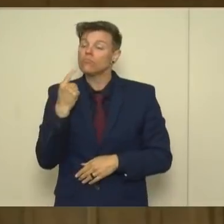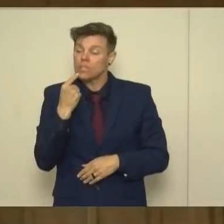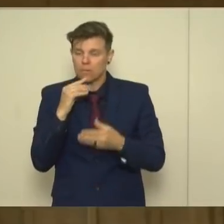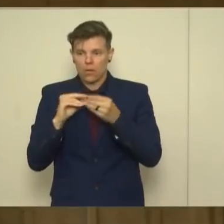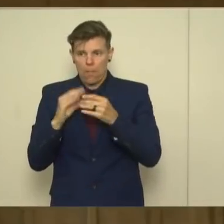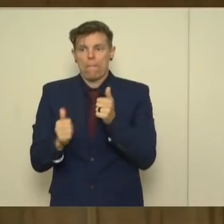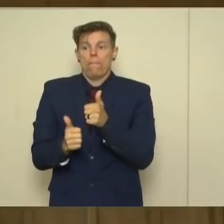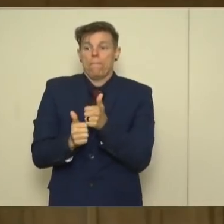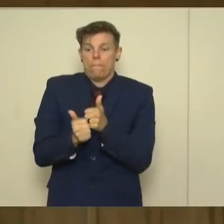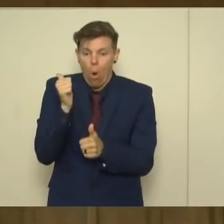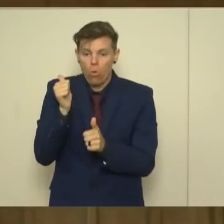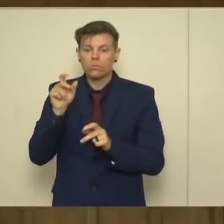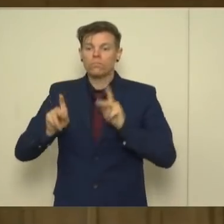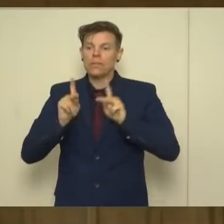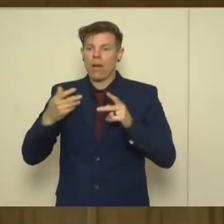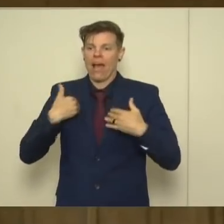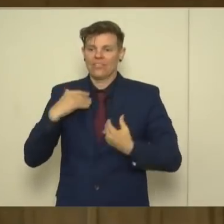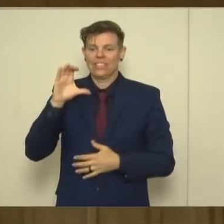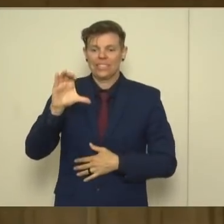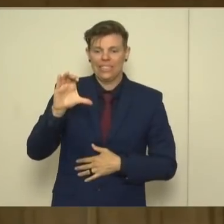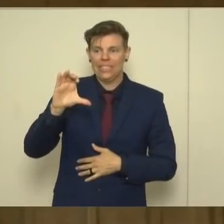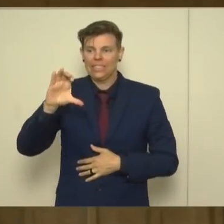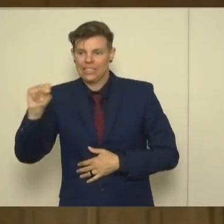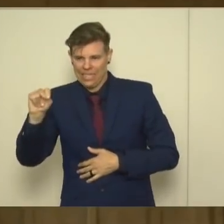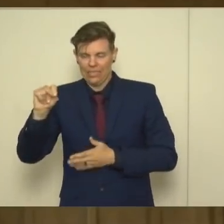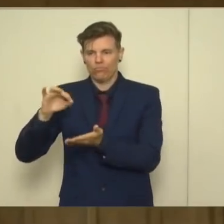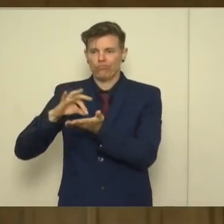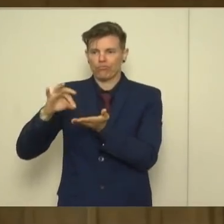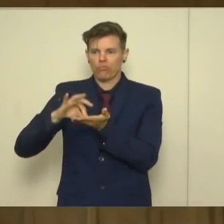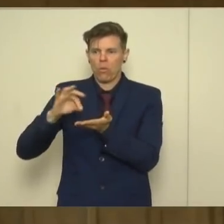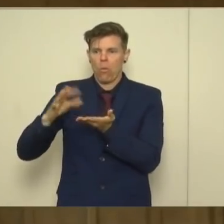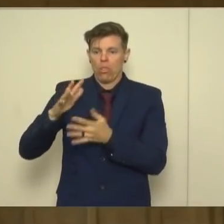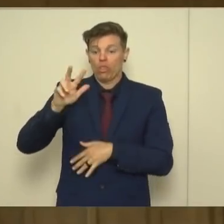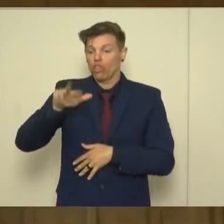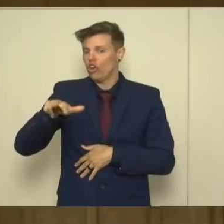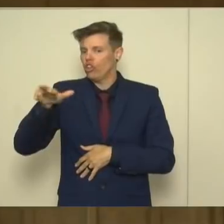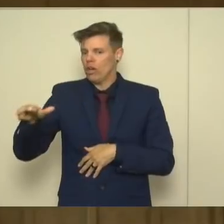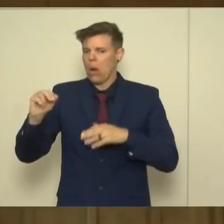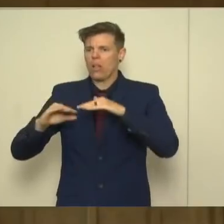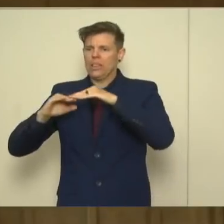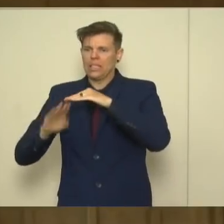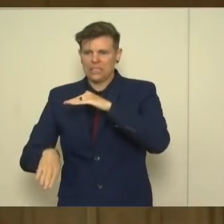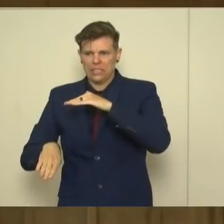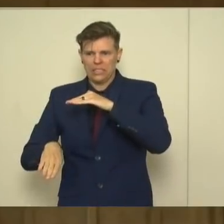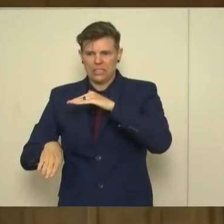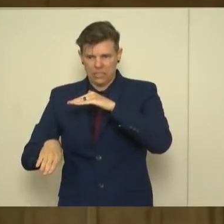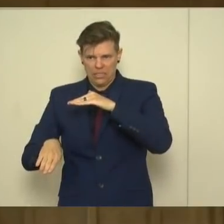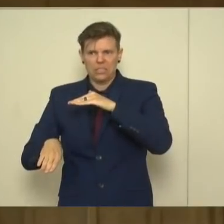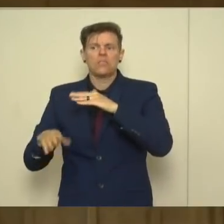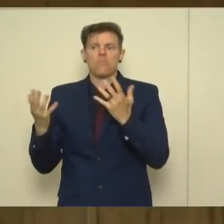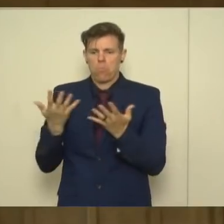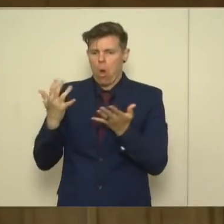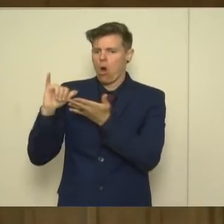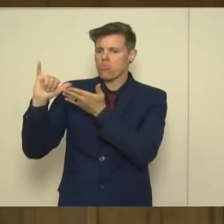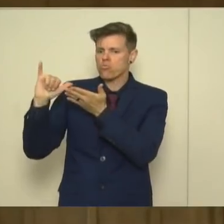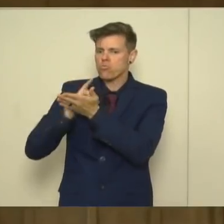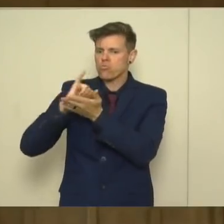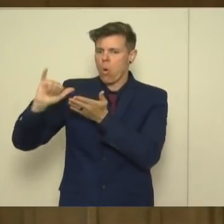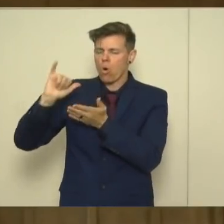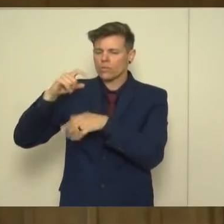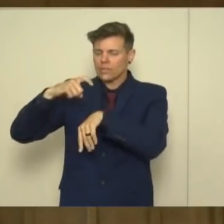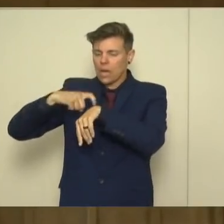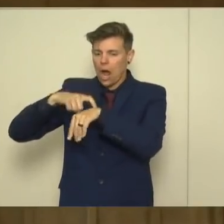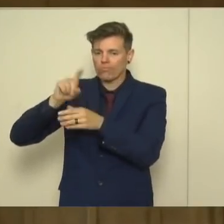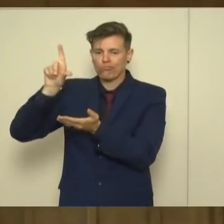of 33 or less, so that conforms to the New York Times guidelines. So we're all over that, and it kind of gets back to what I was